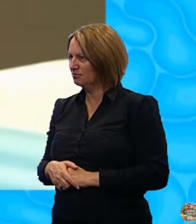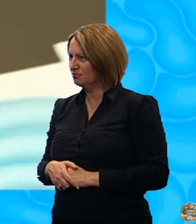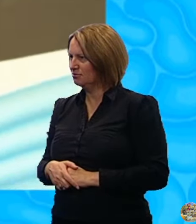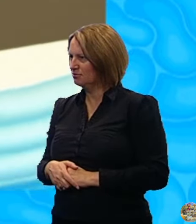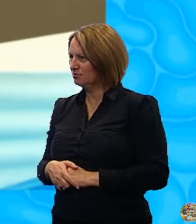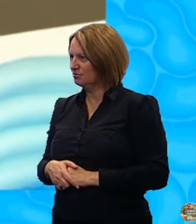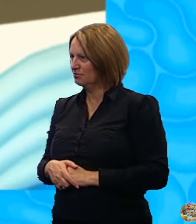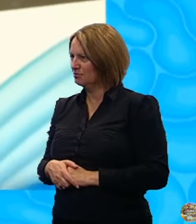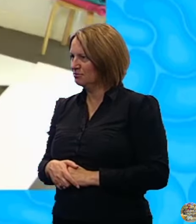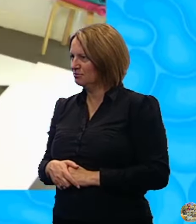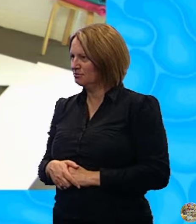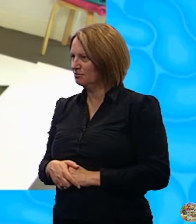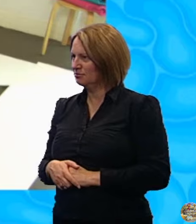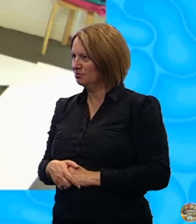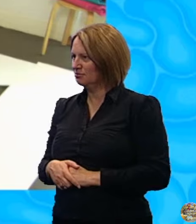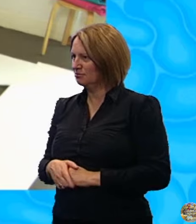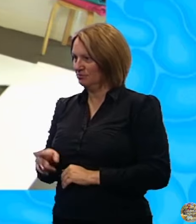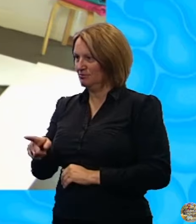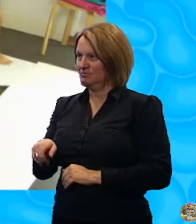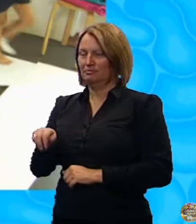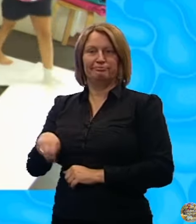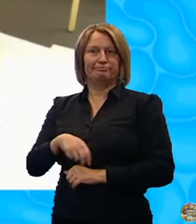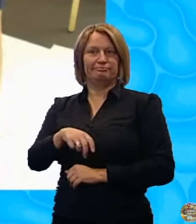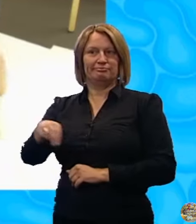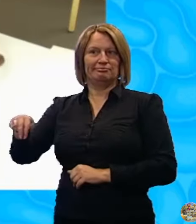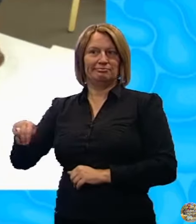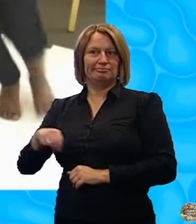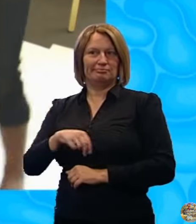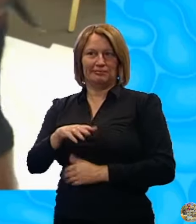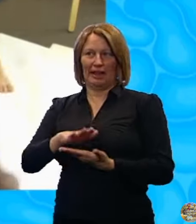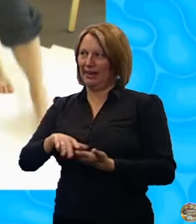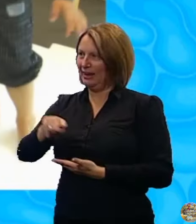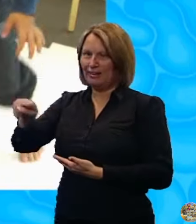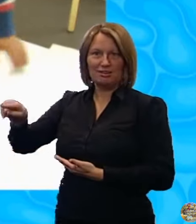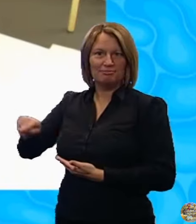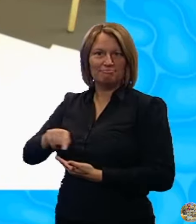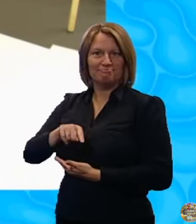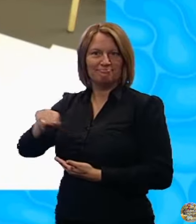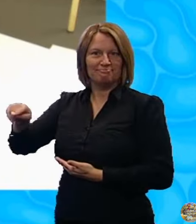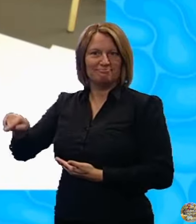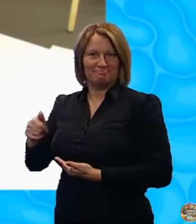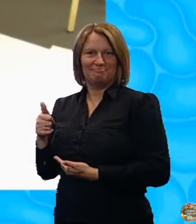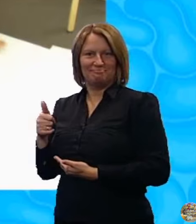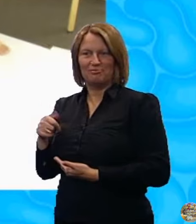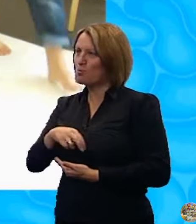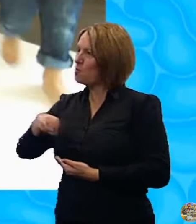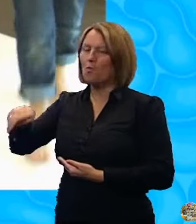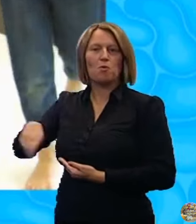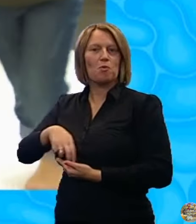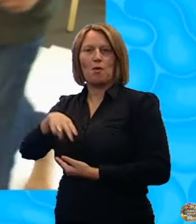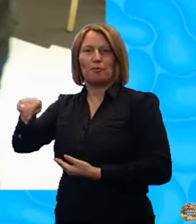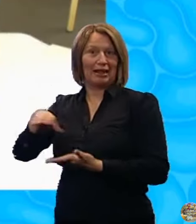And the rest of you guys go join in as well. Come on, Isaac. Excellent. Oh, you walk right round it.